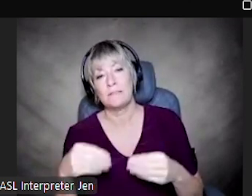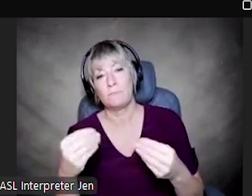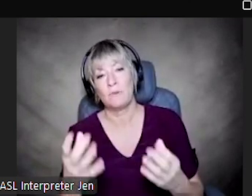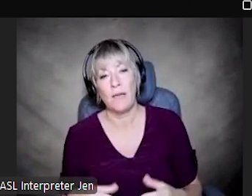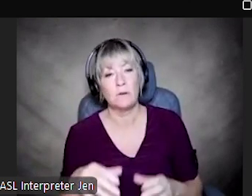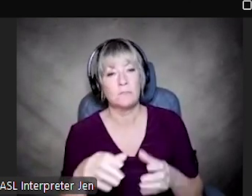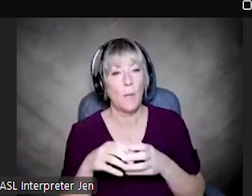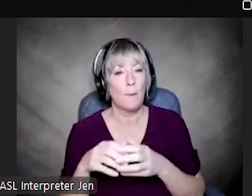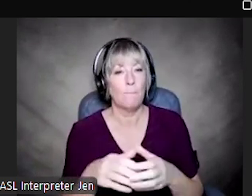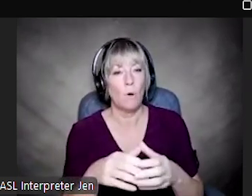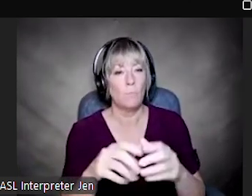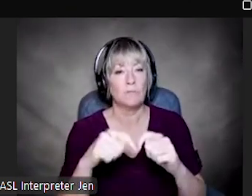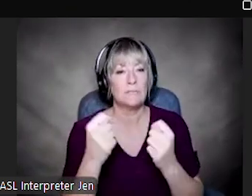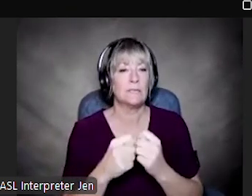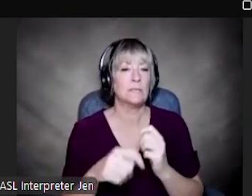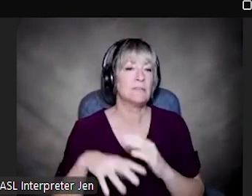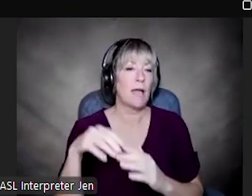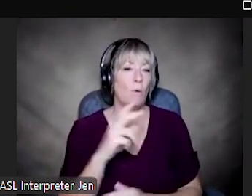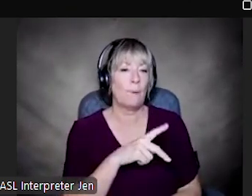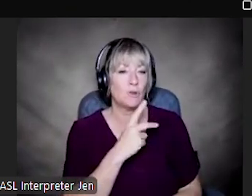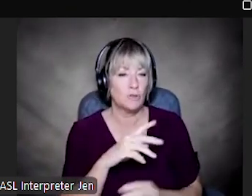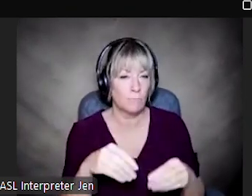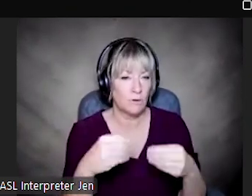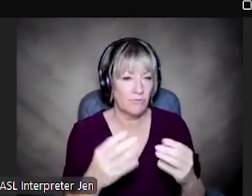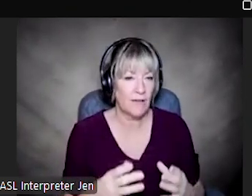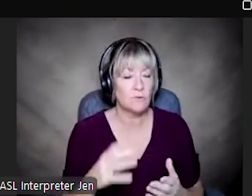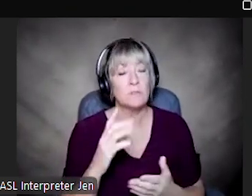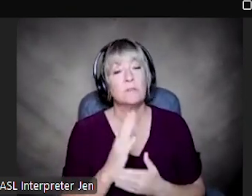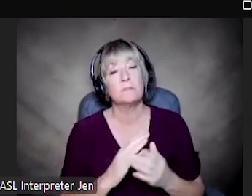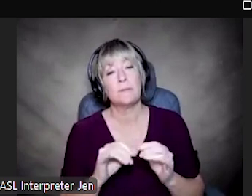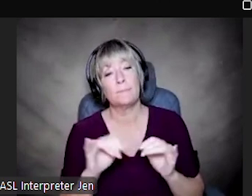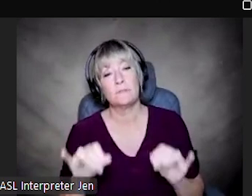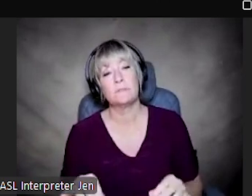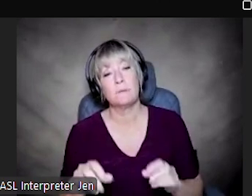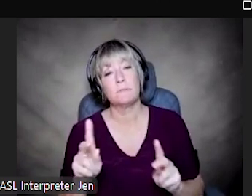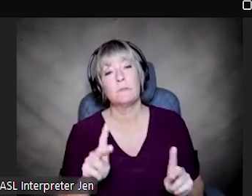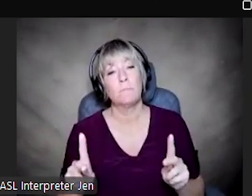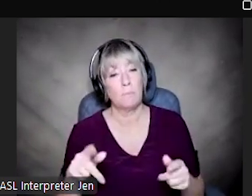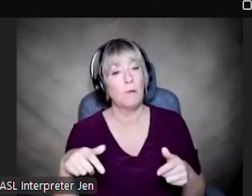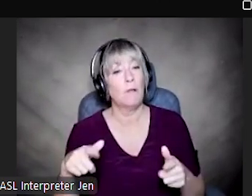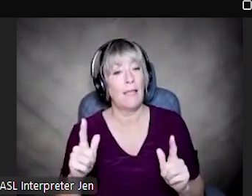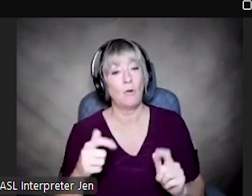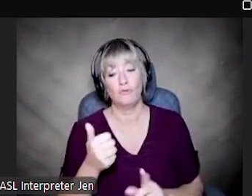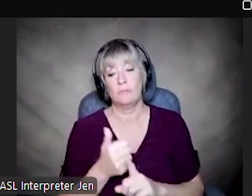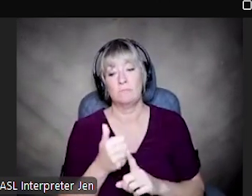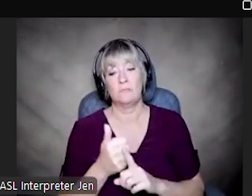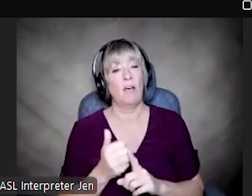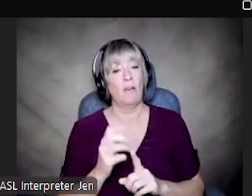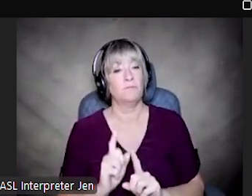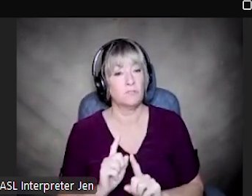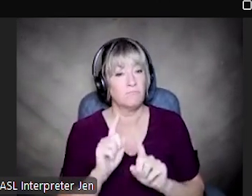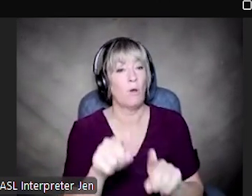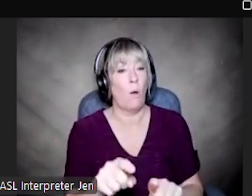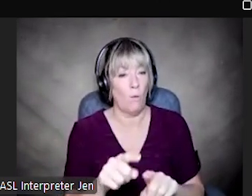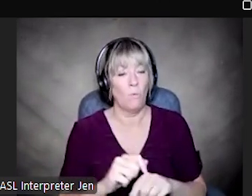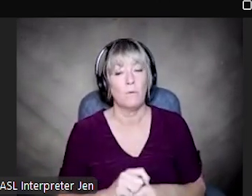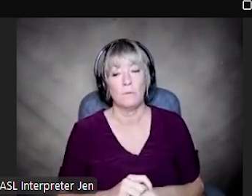mobile teams, outpatient providers, and then in some systems, individuals are allowed to self refer to the